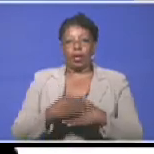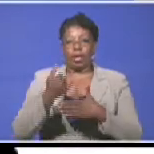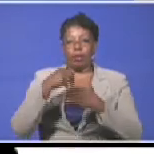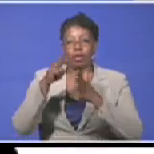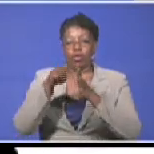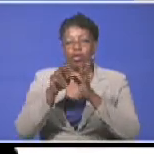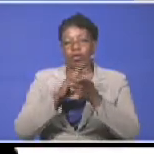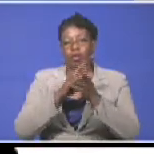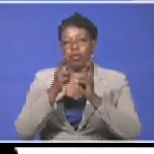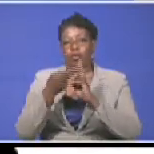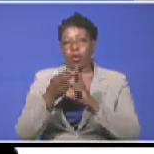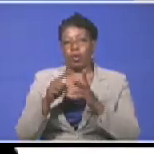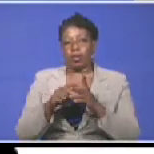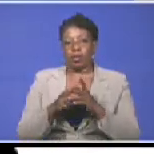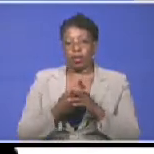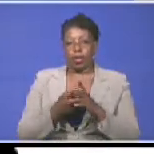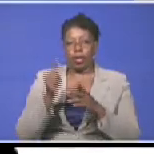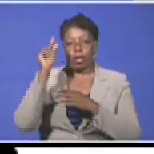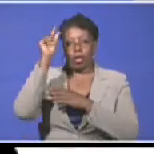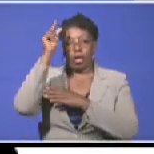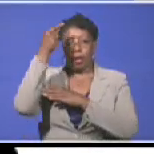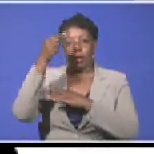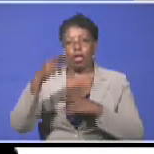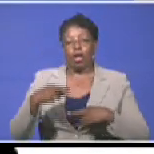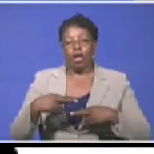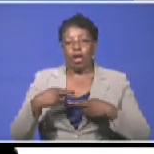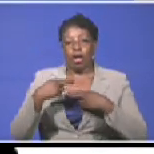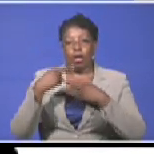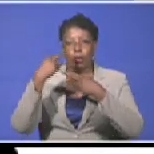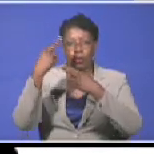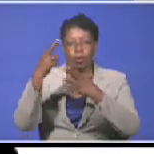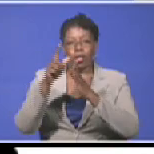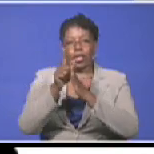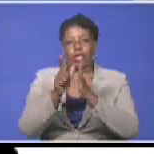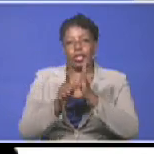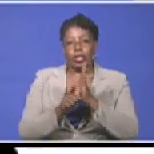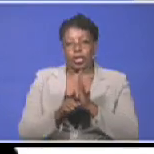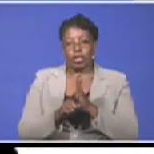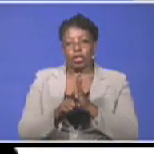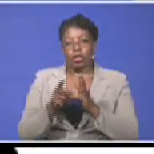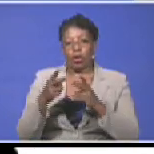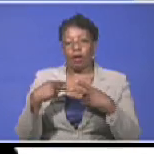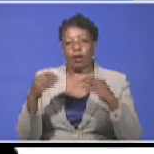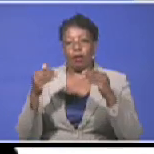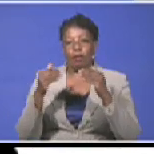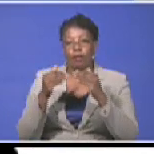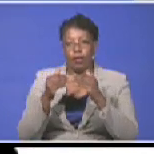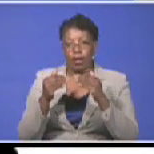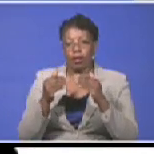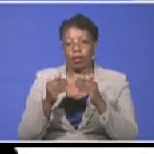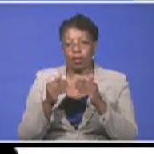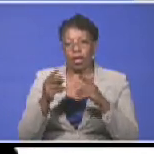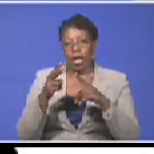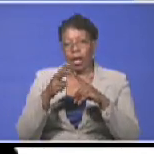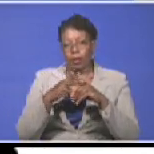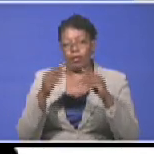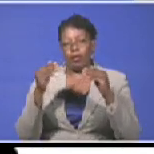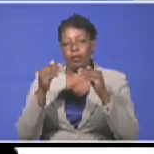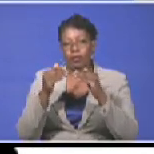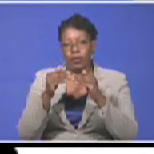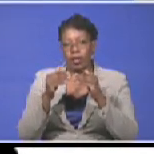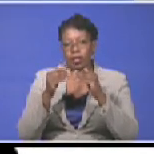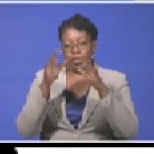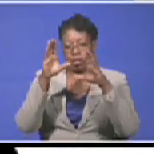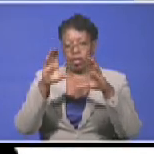Immigration reform will come on stream as the government proposes legislation to establish a fairer granting of citizenship, with thousands